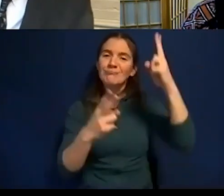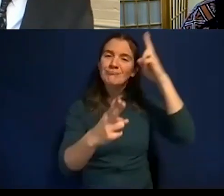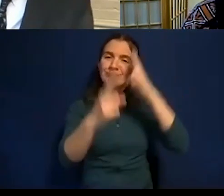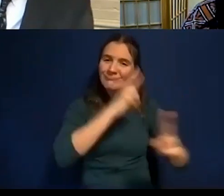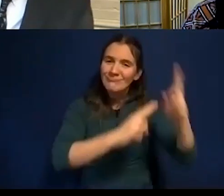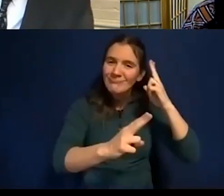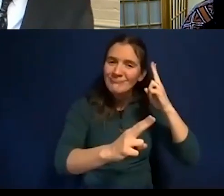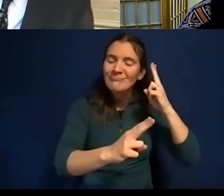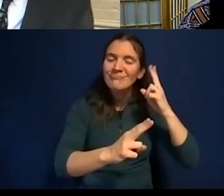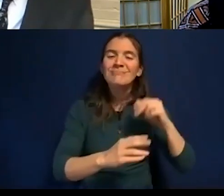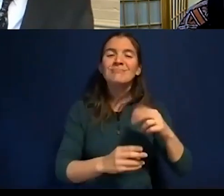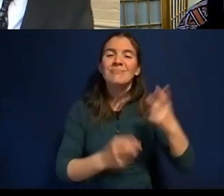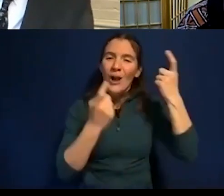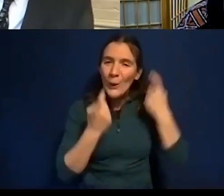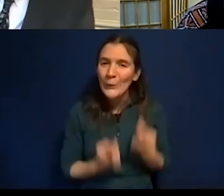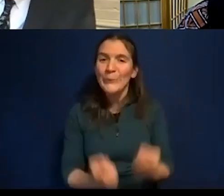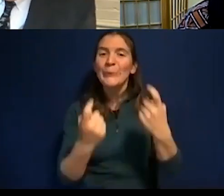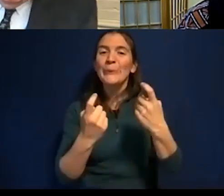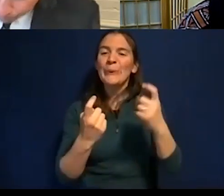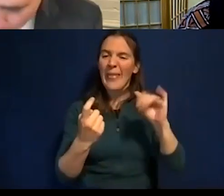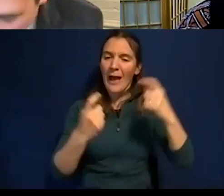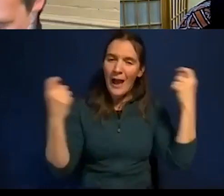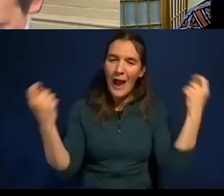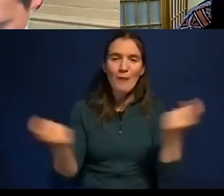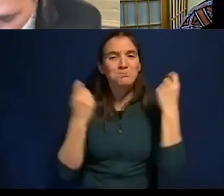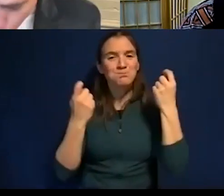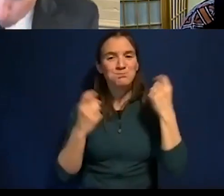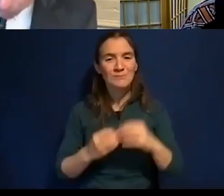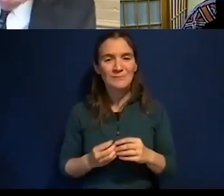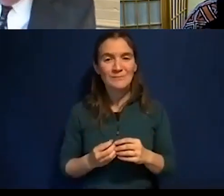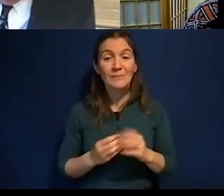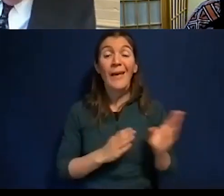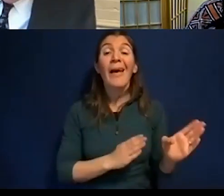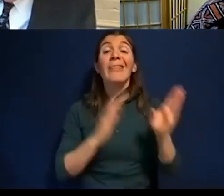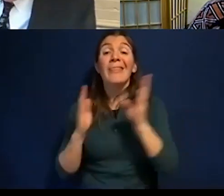anniversary and celebrating that. And then there